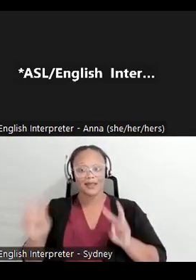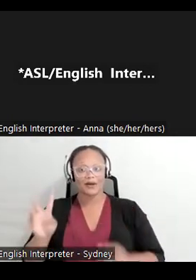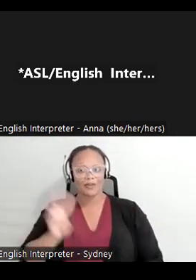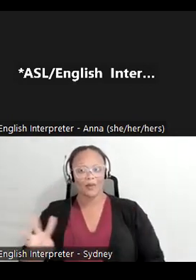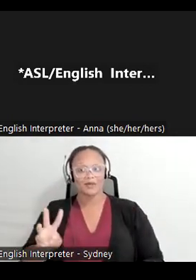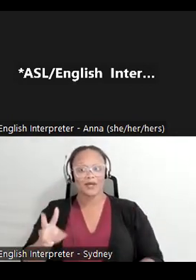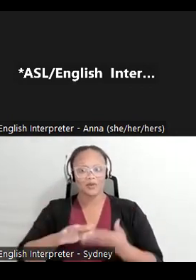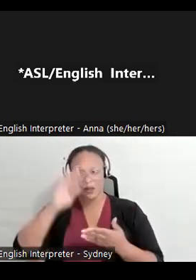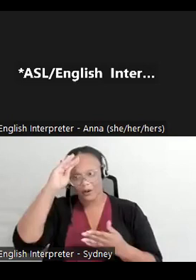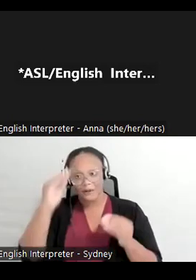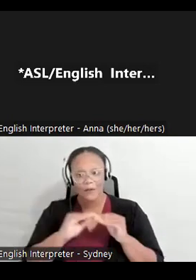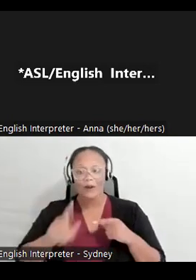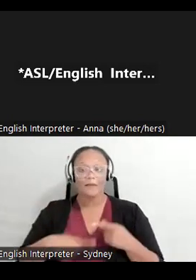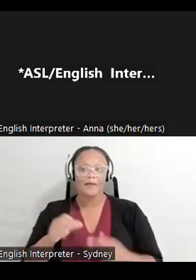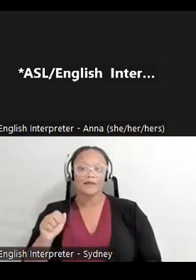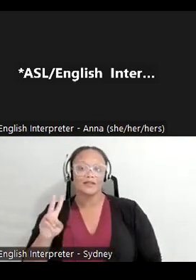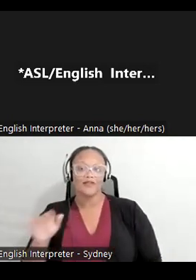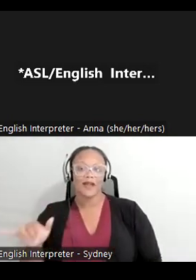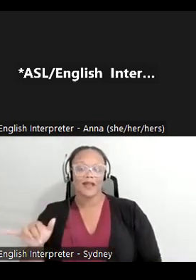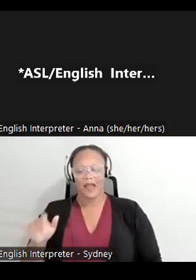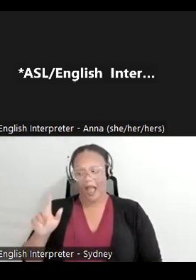survey, and we'll place the link in the chat.